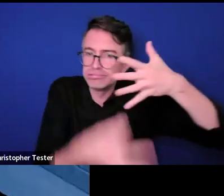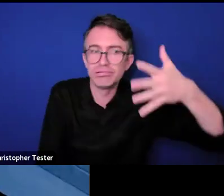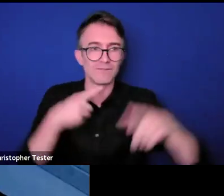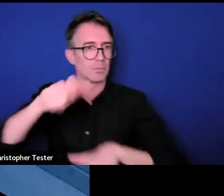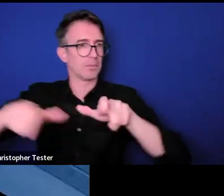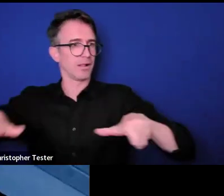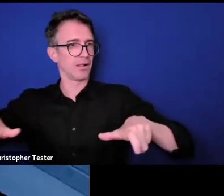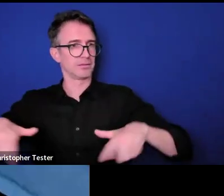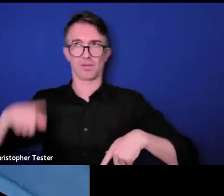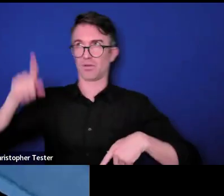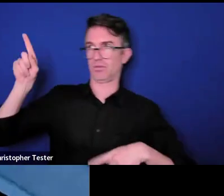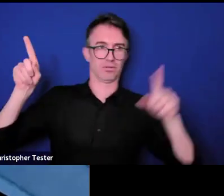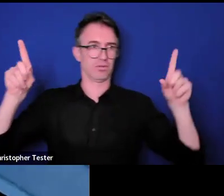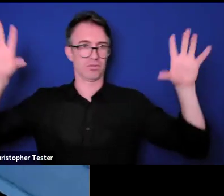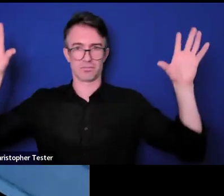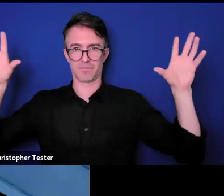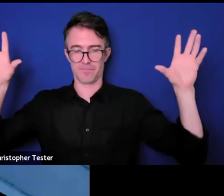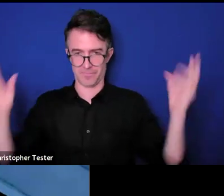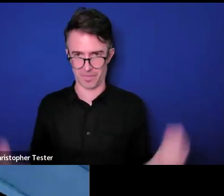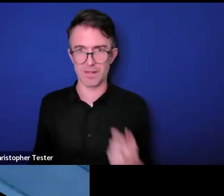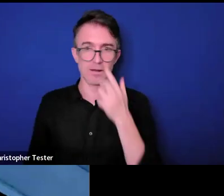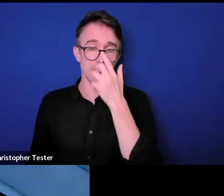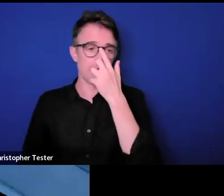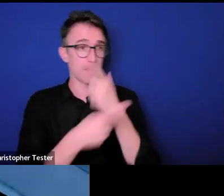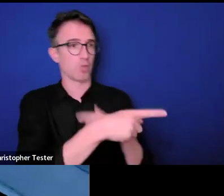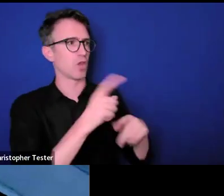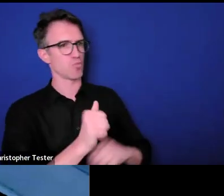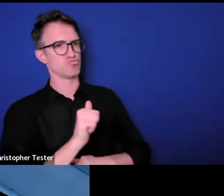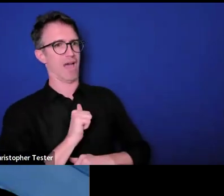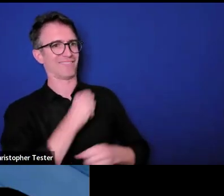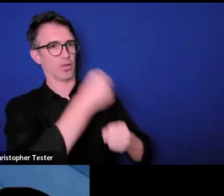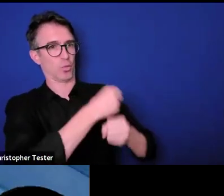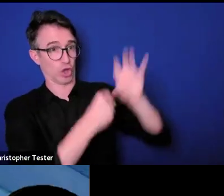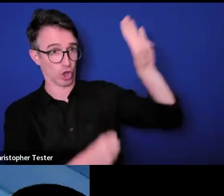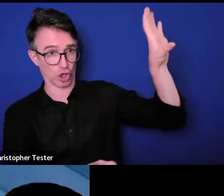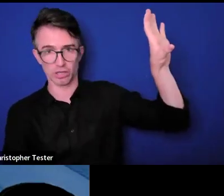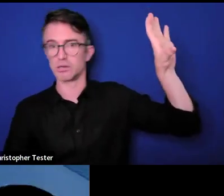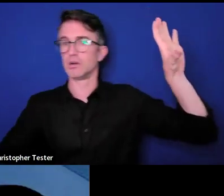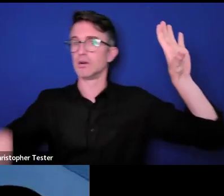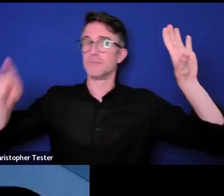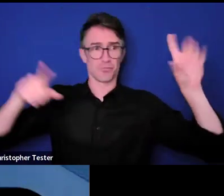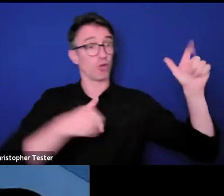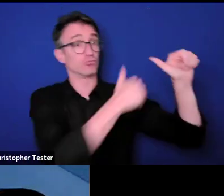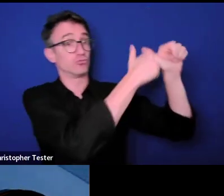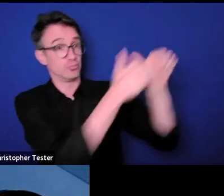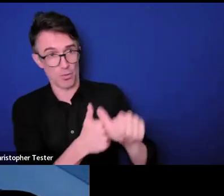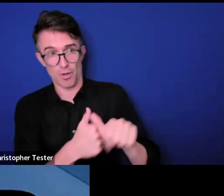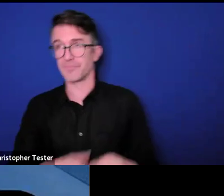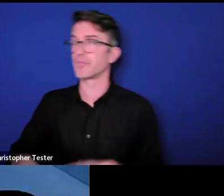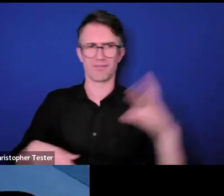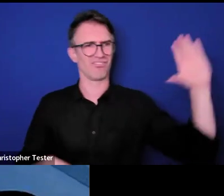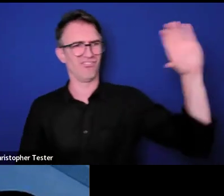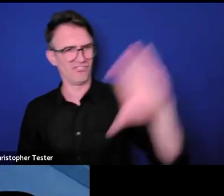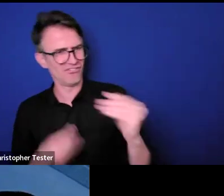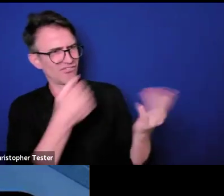also plays an important role in the financing, mostly through social insurance schemes.